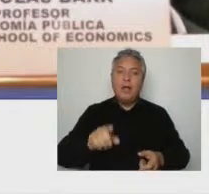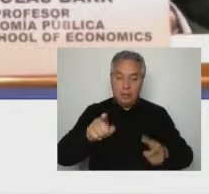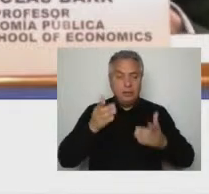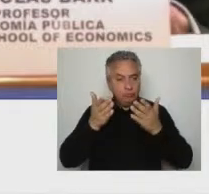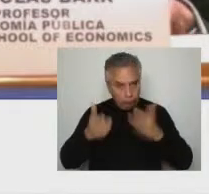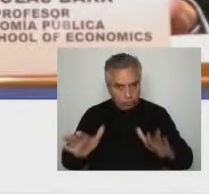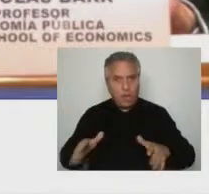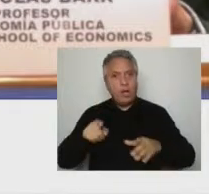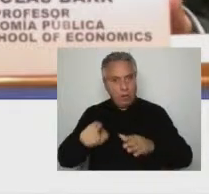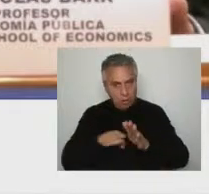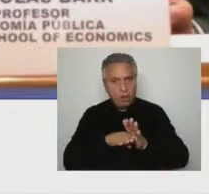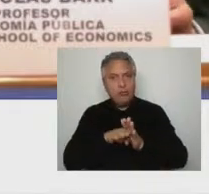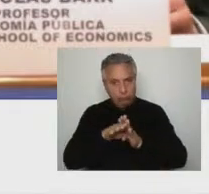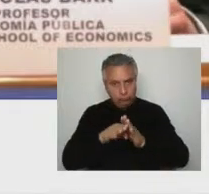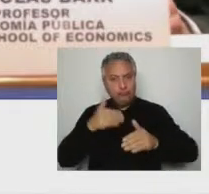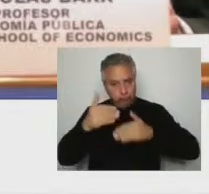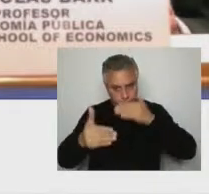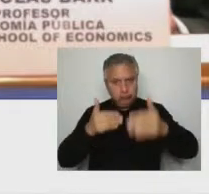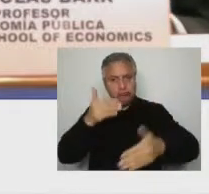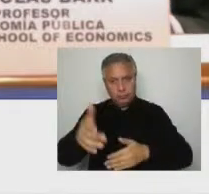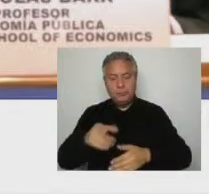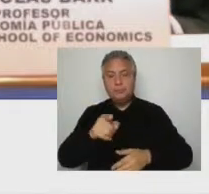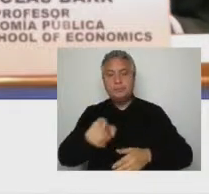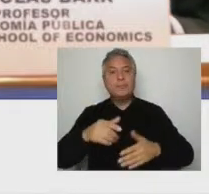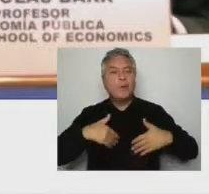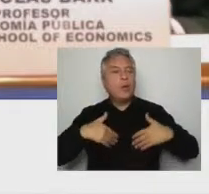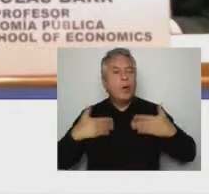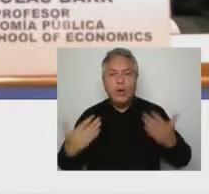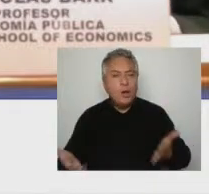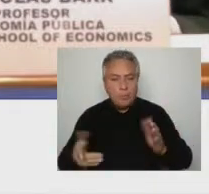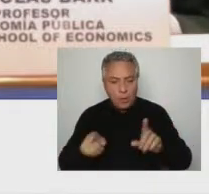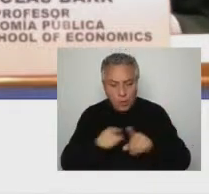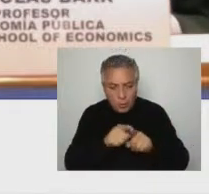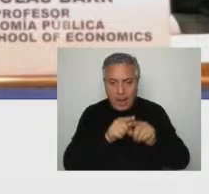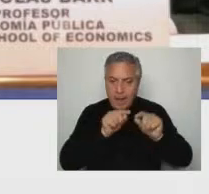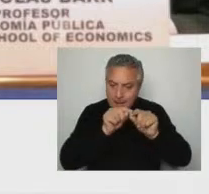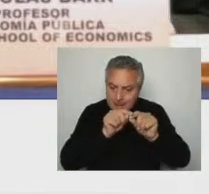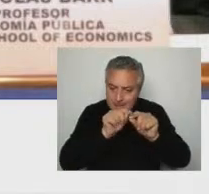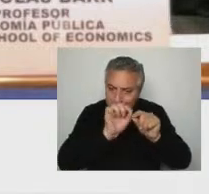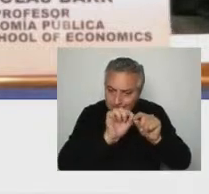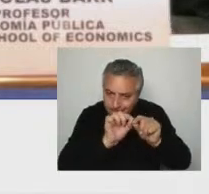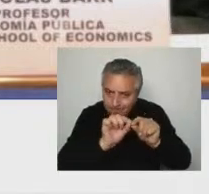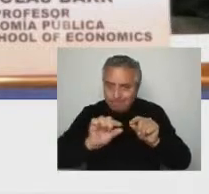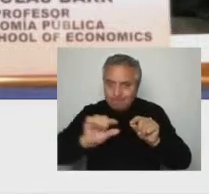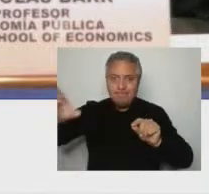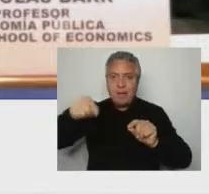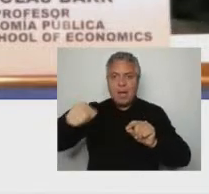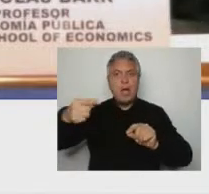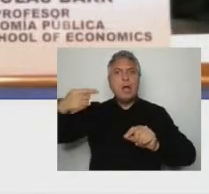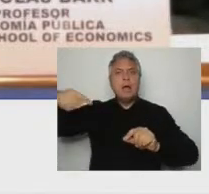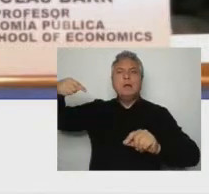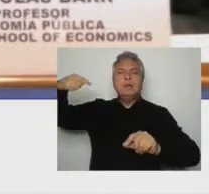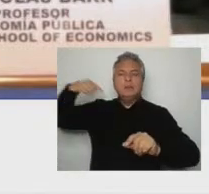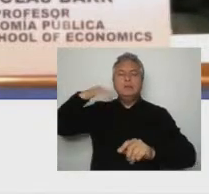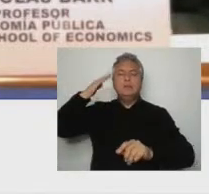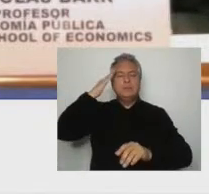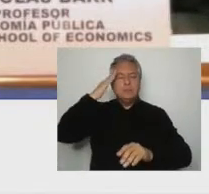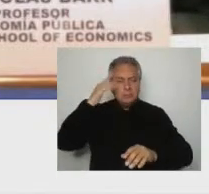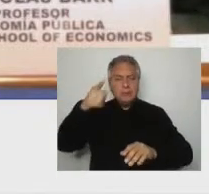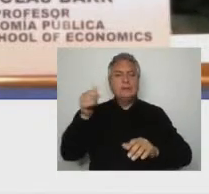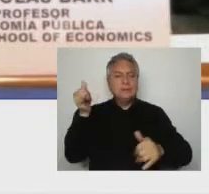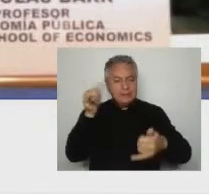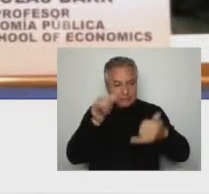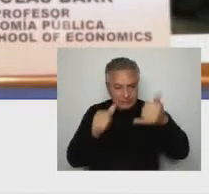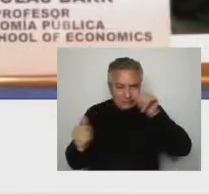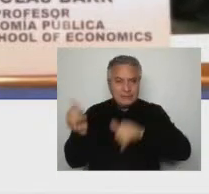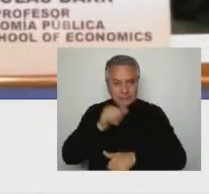point of what I want to say goes back to science, and science starts from very simple models.